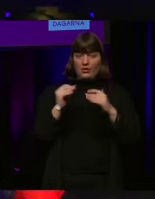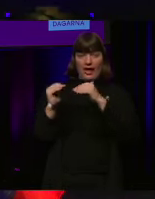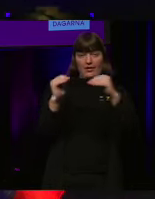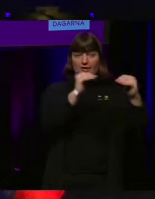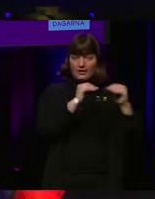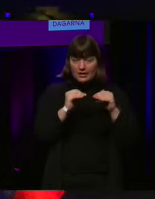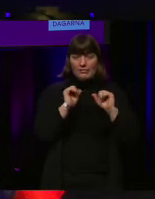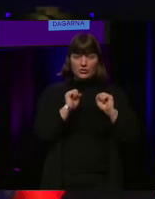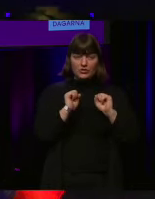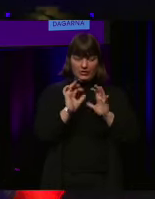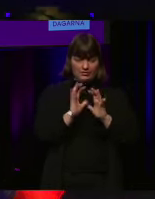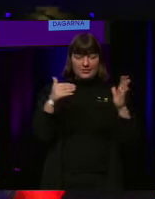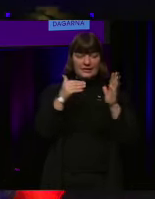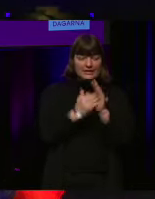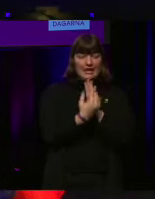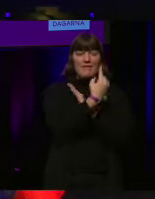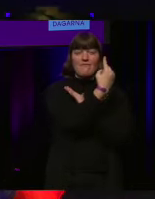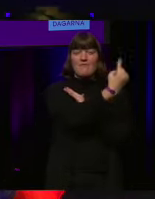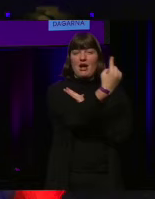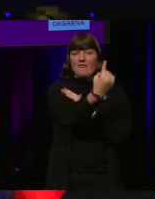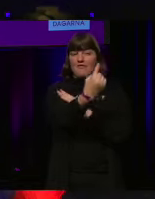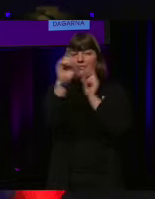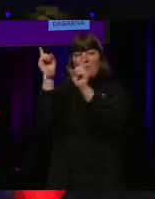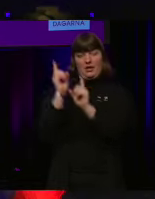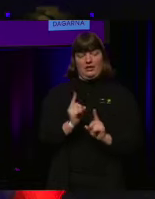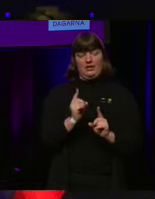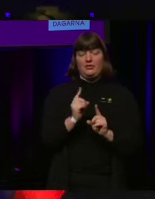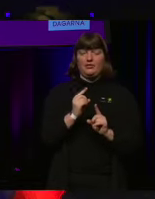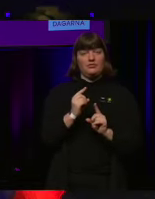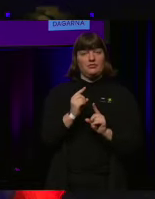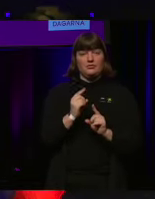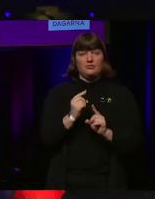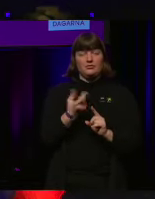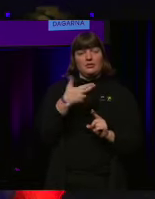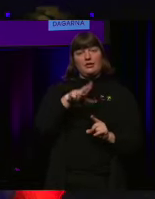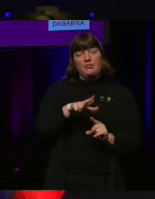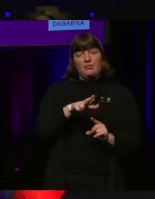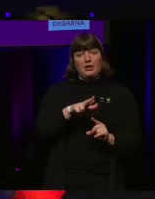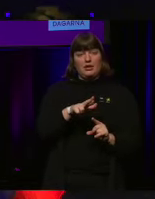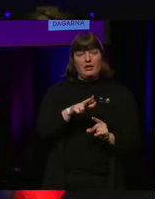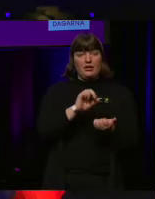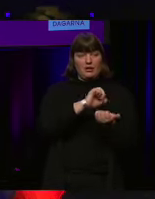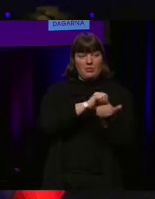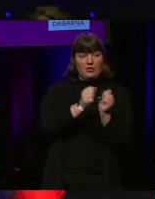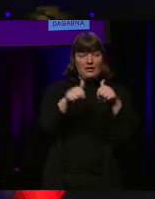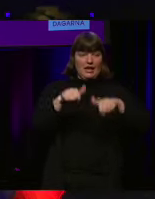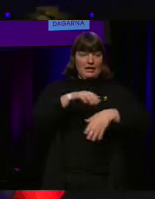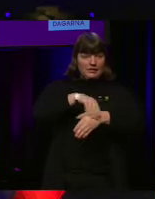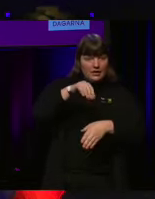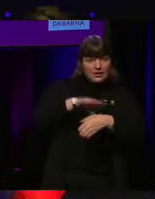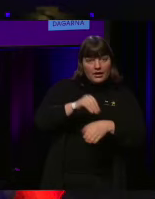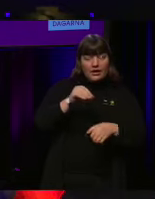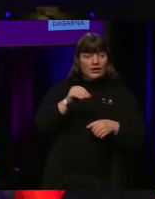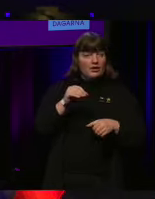to every human being in, for instance, this political entity, Sweden, if we have a kind of